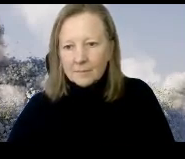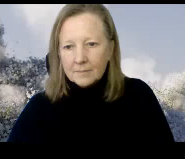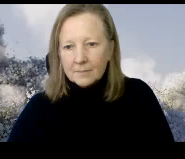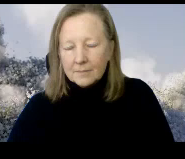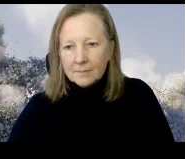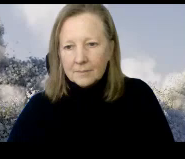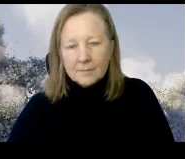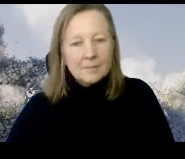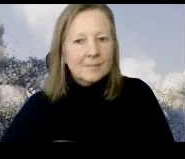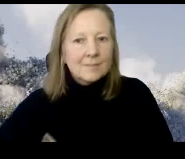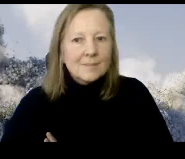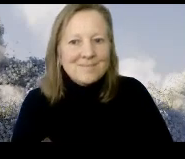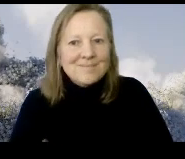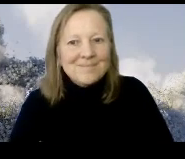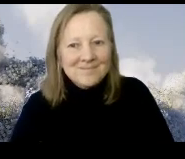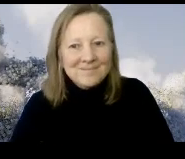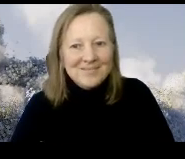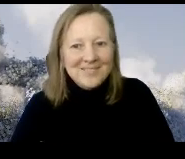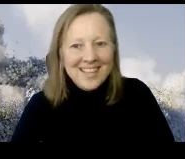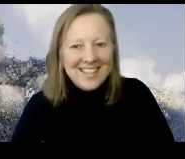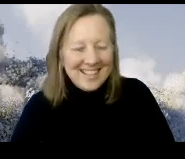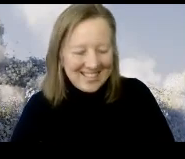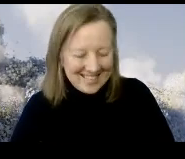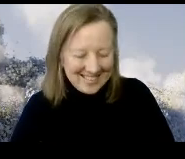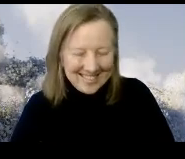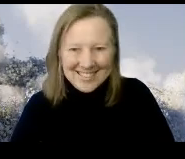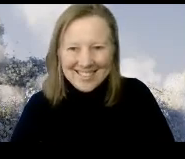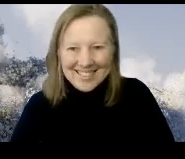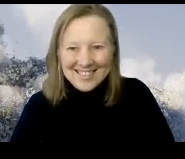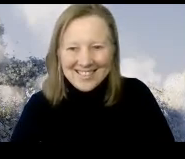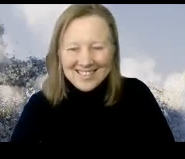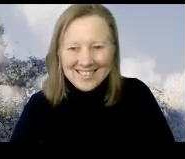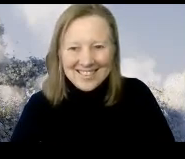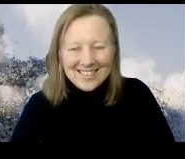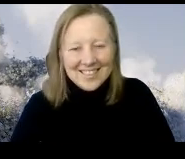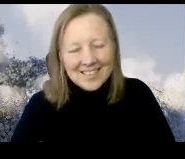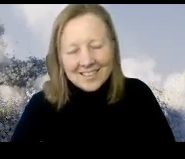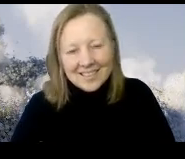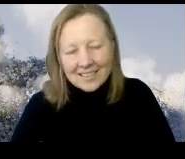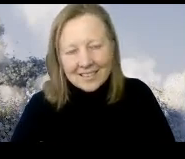All right. Good afternoon, all. Can I be heard?